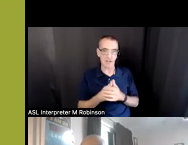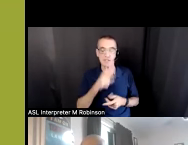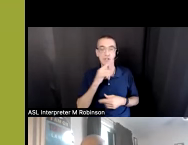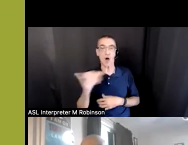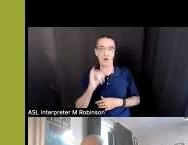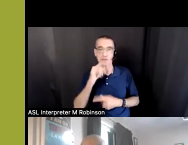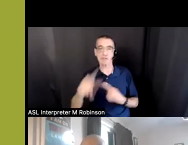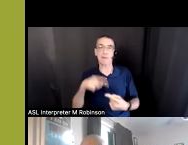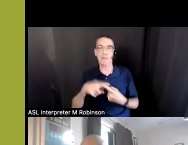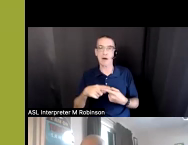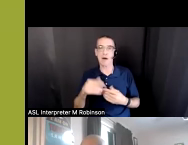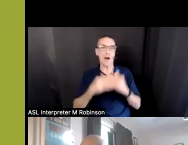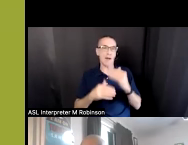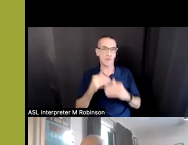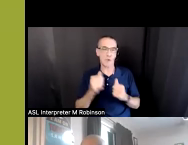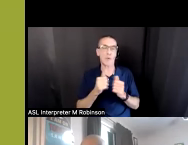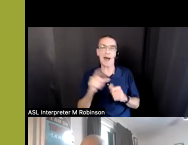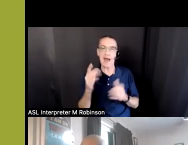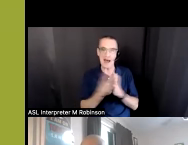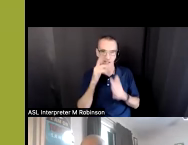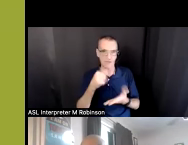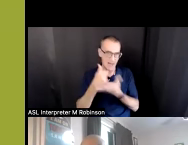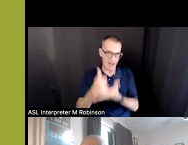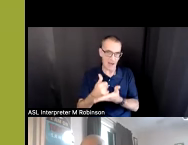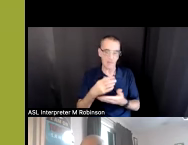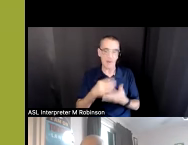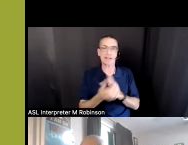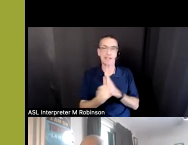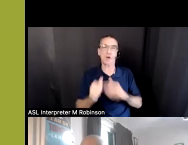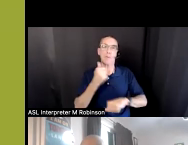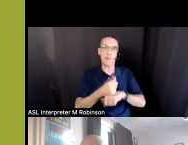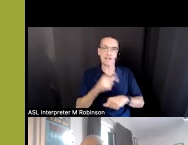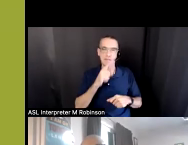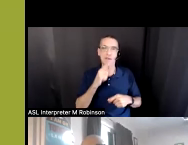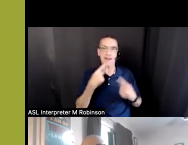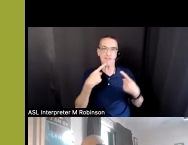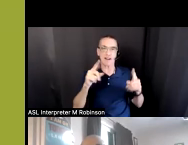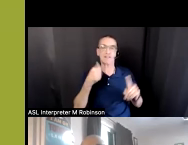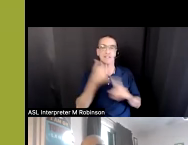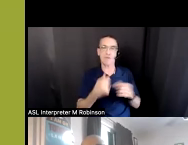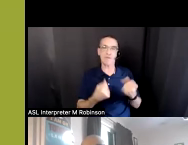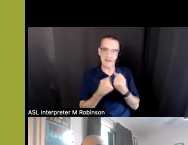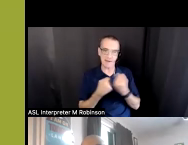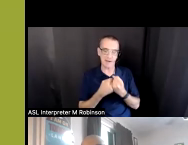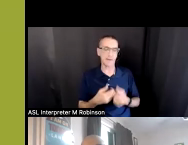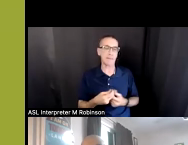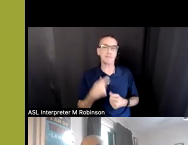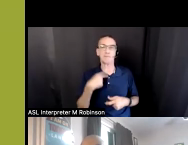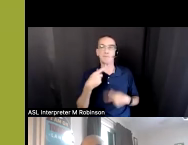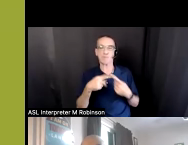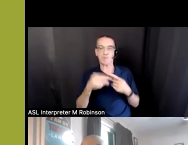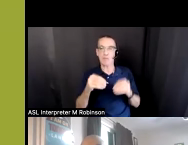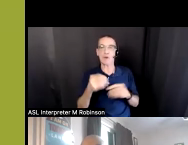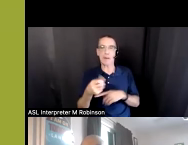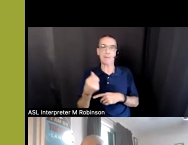about comfortability with asking for help and the skill base to be an effective self-advocate. And I'm going to just put in a pitch